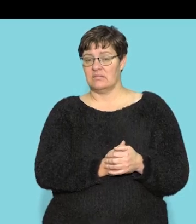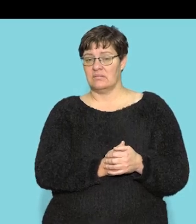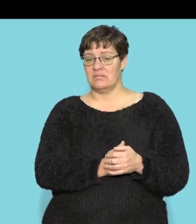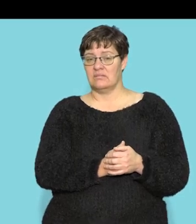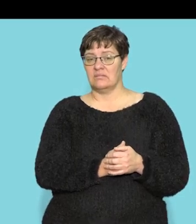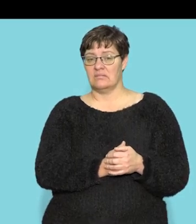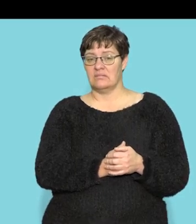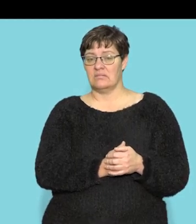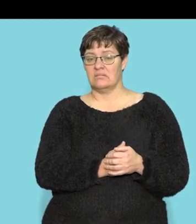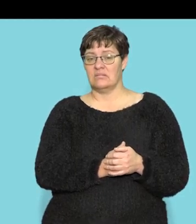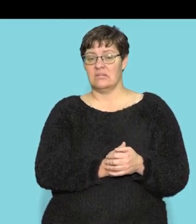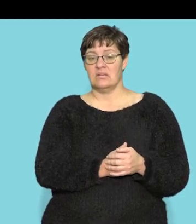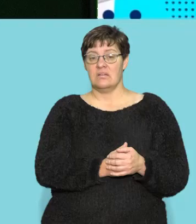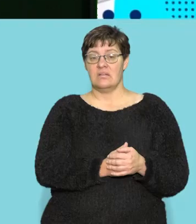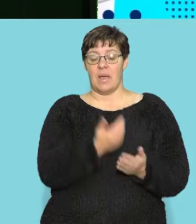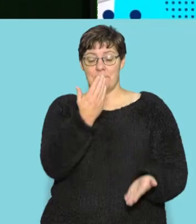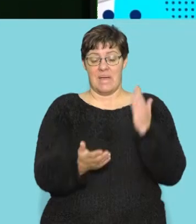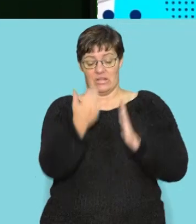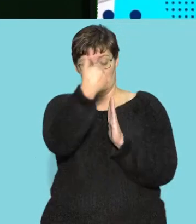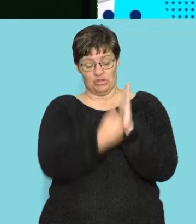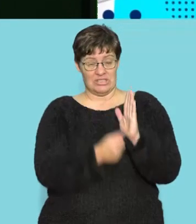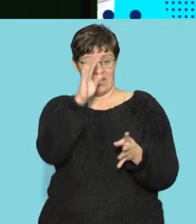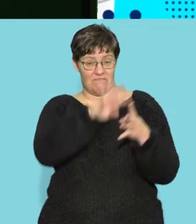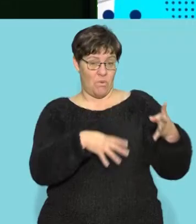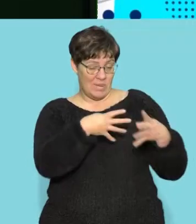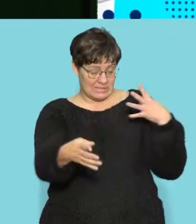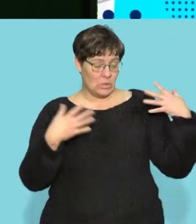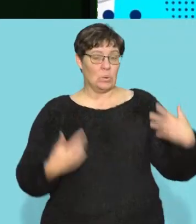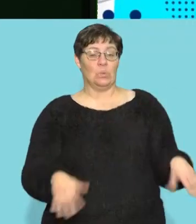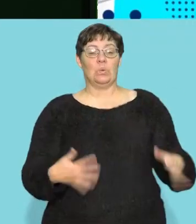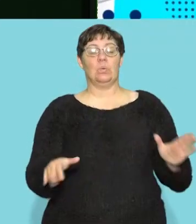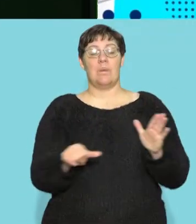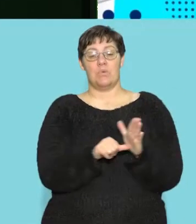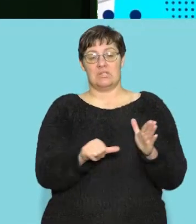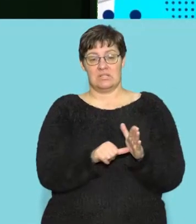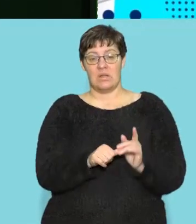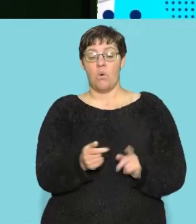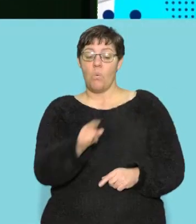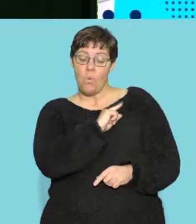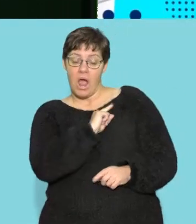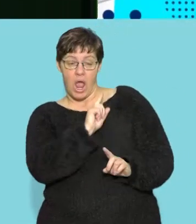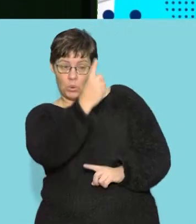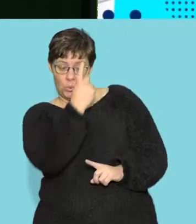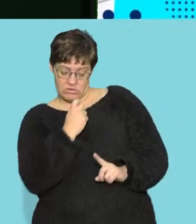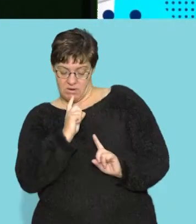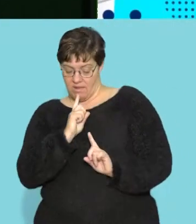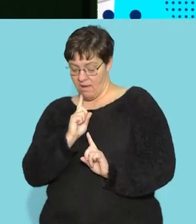that the format of your balance sheet is critical when you are attempting a question on